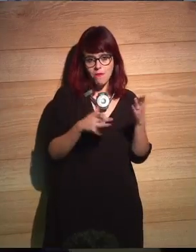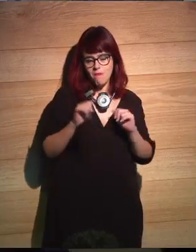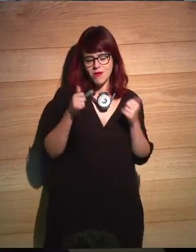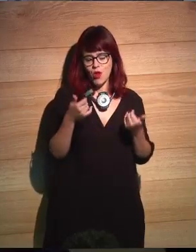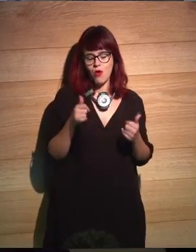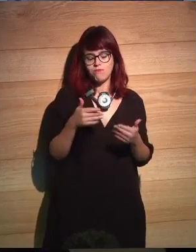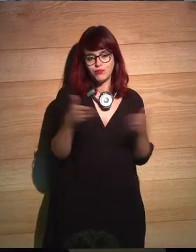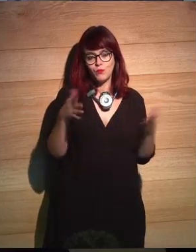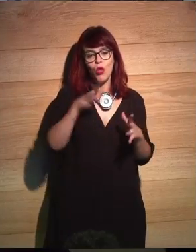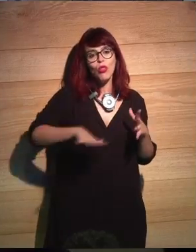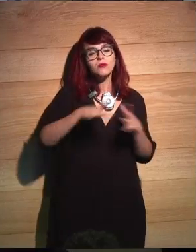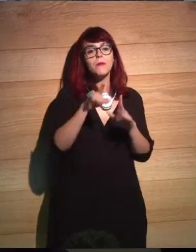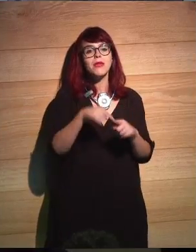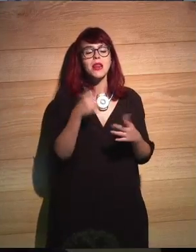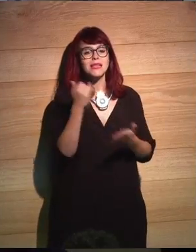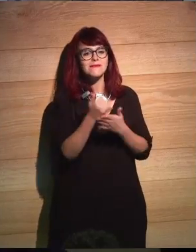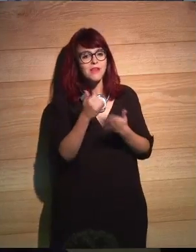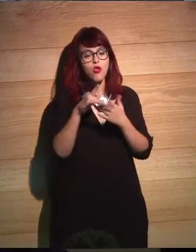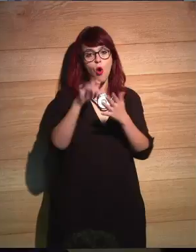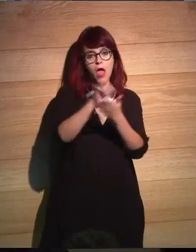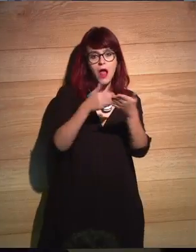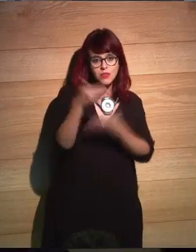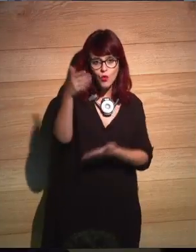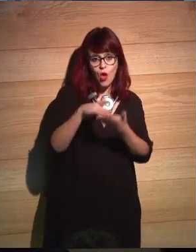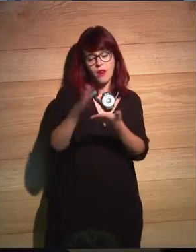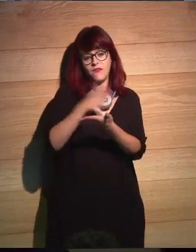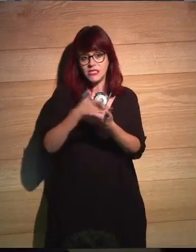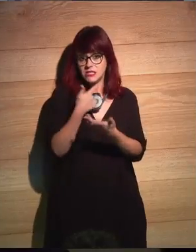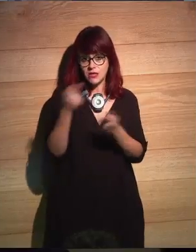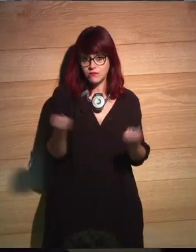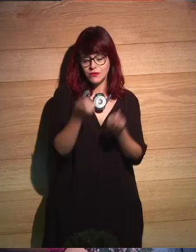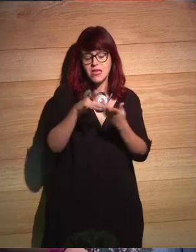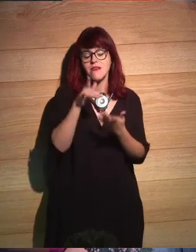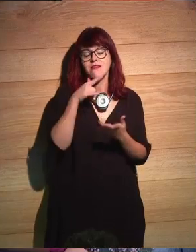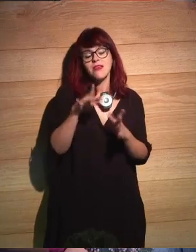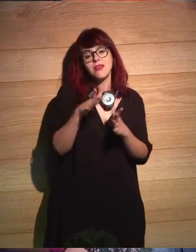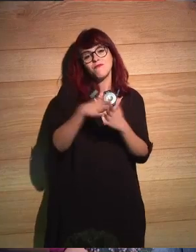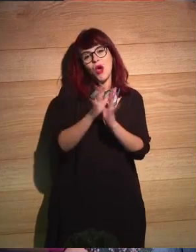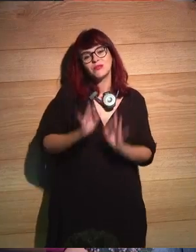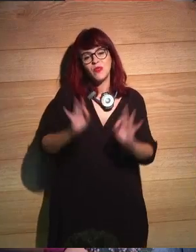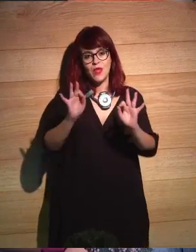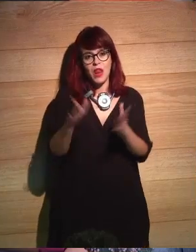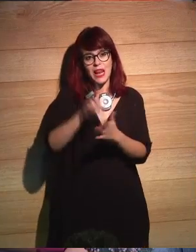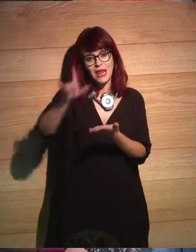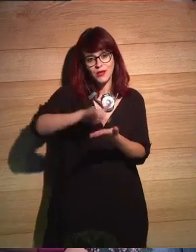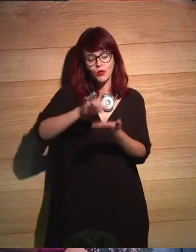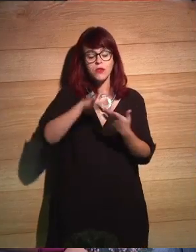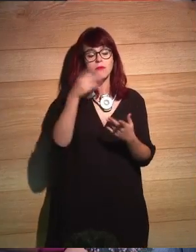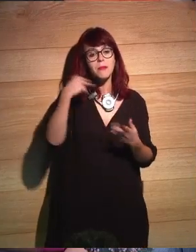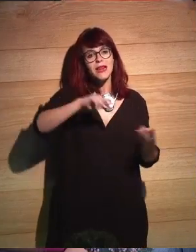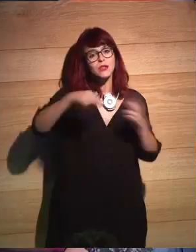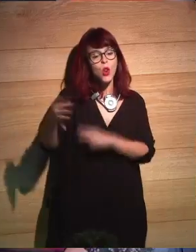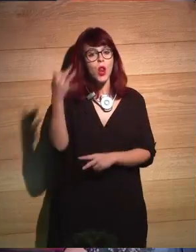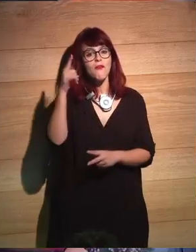published his first poems. He also is an author of essays and different literary editions,